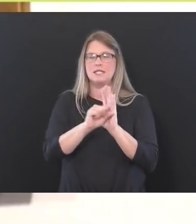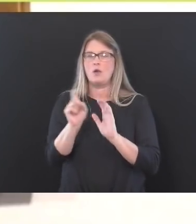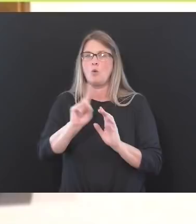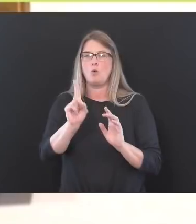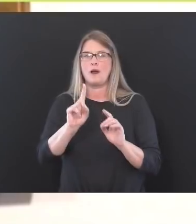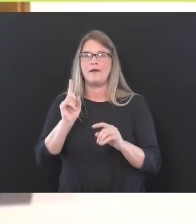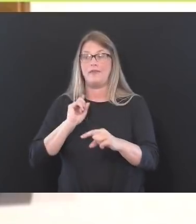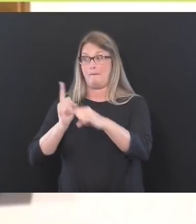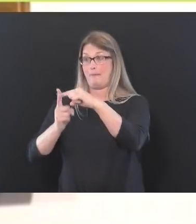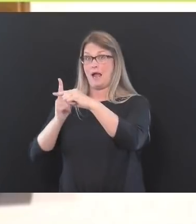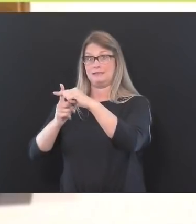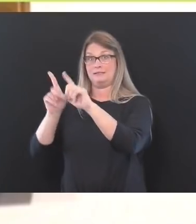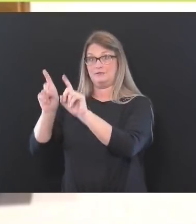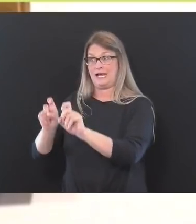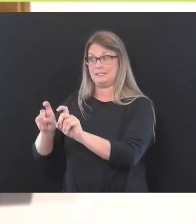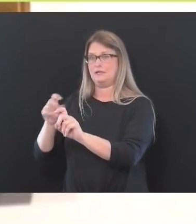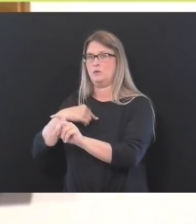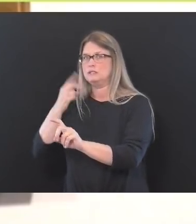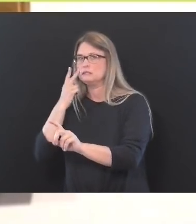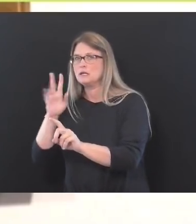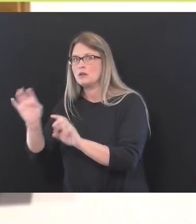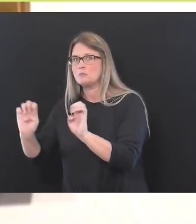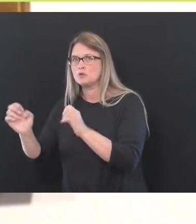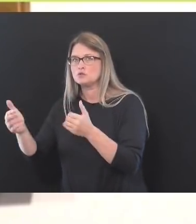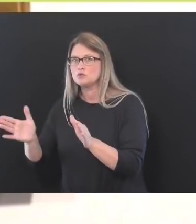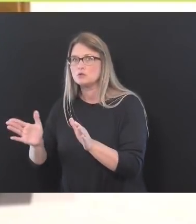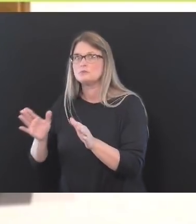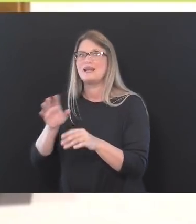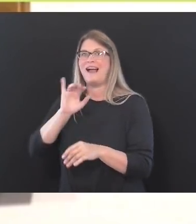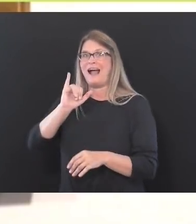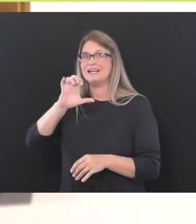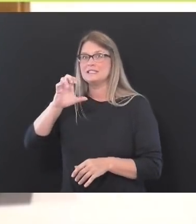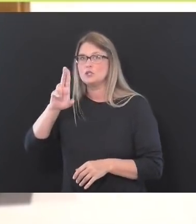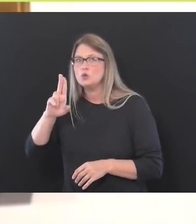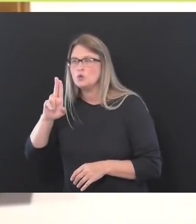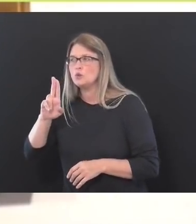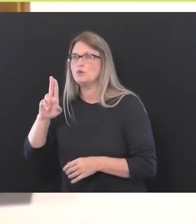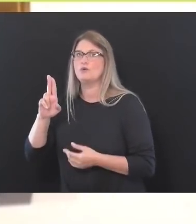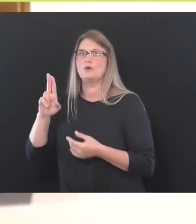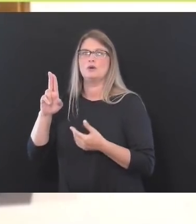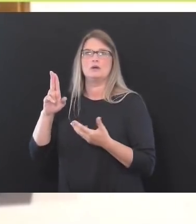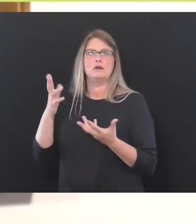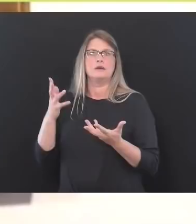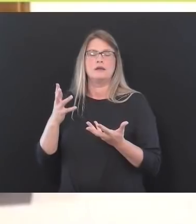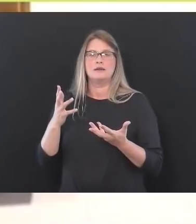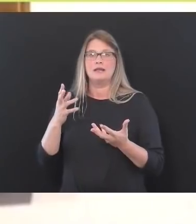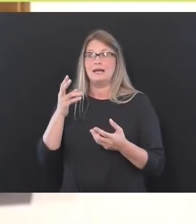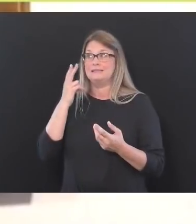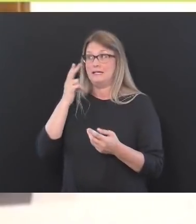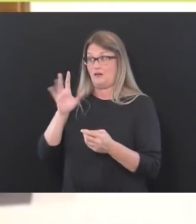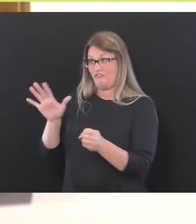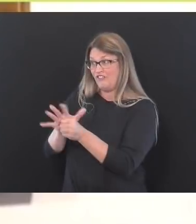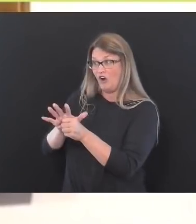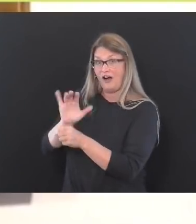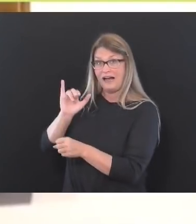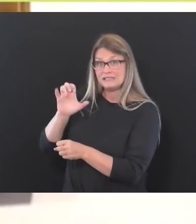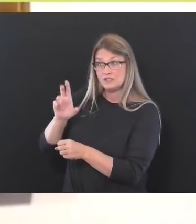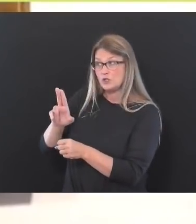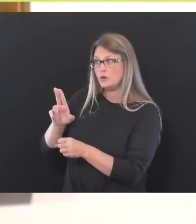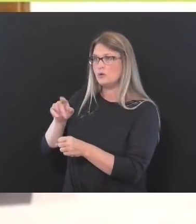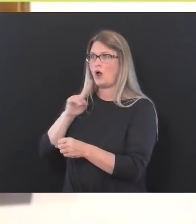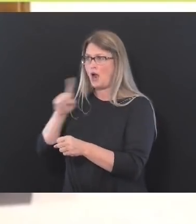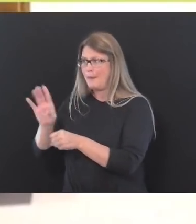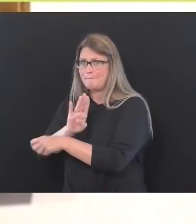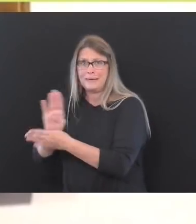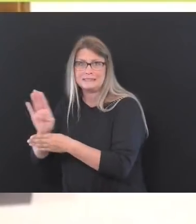positive testing. And then, of course, we look at intensive care unit capacity, look at how busy